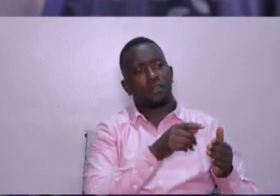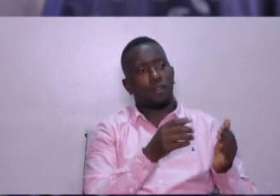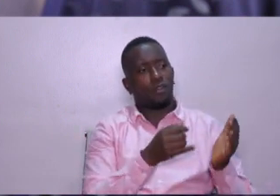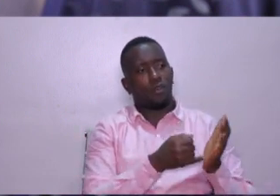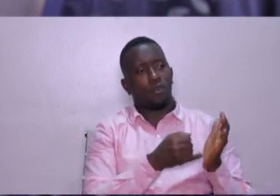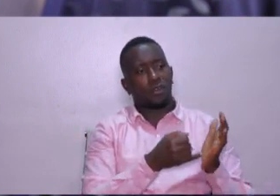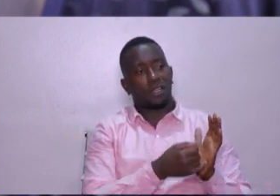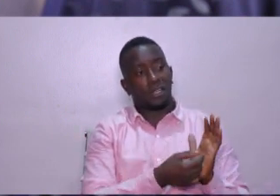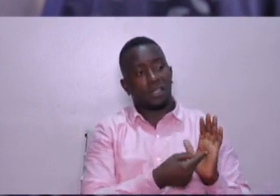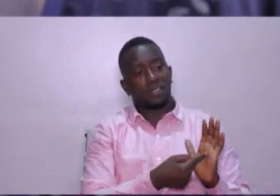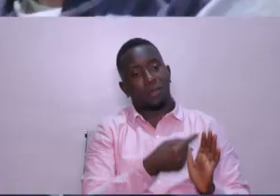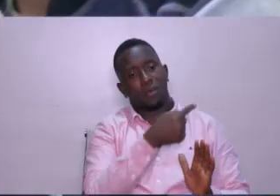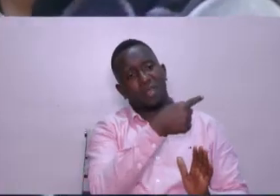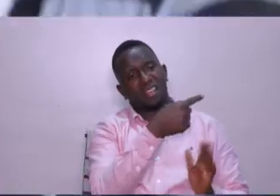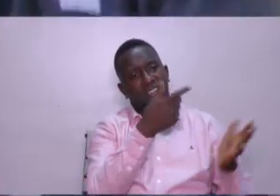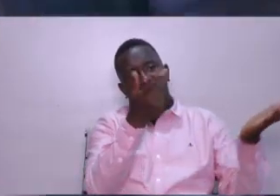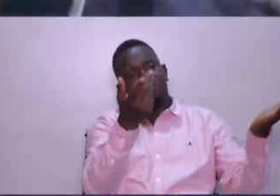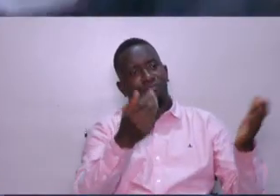example, this.